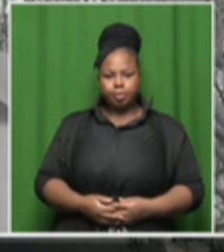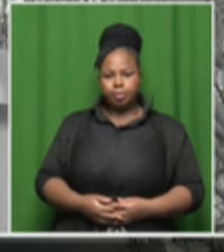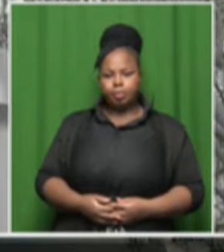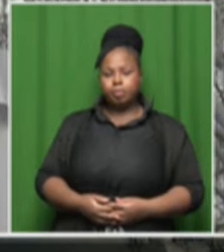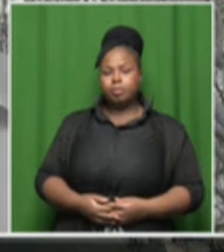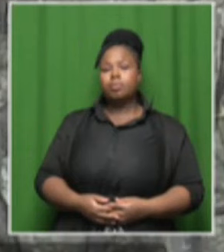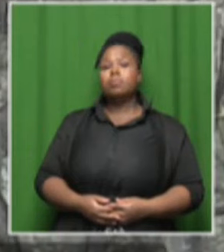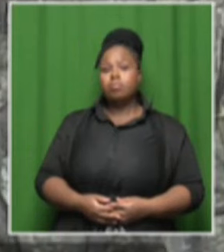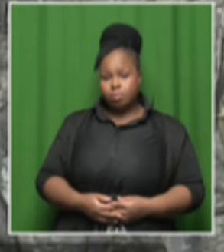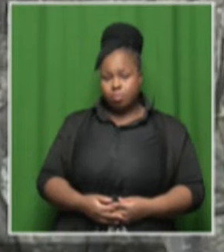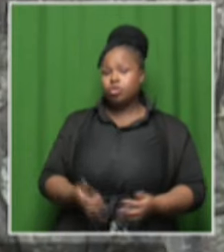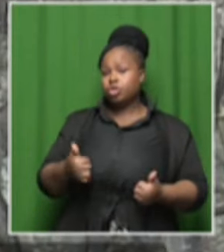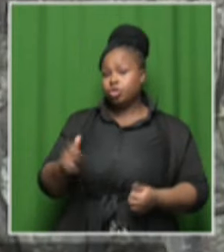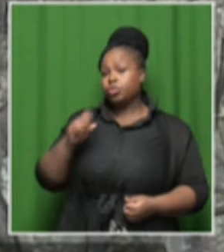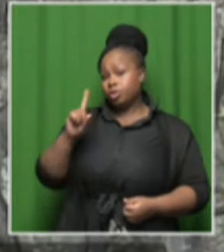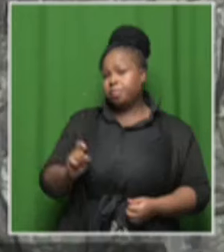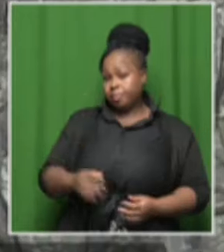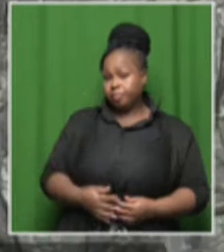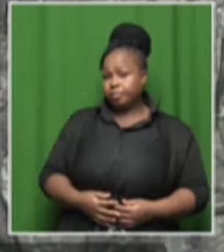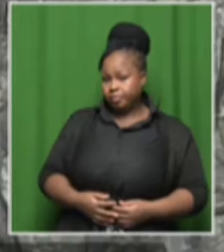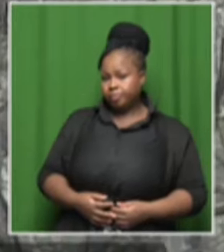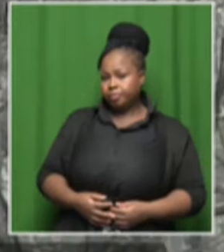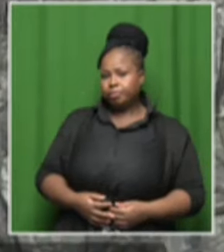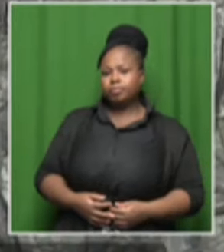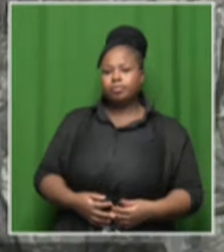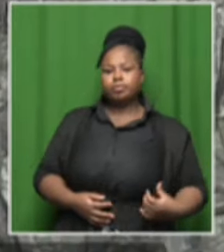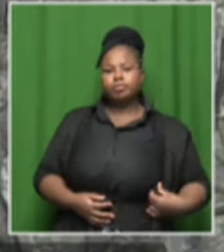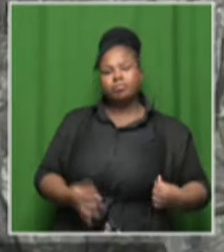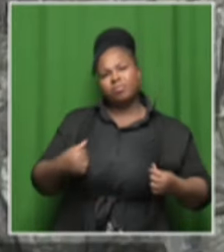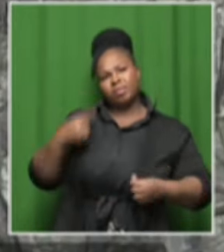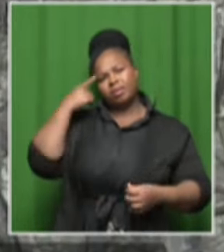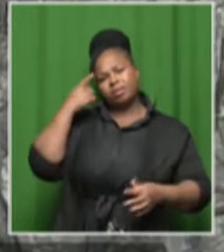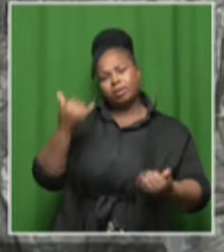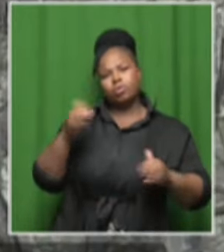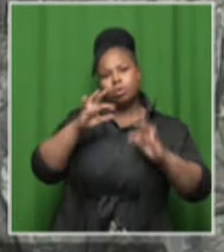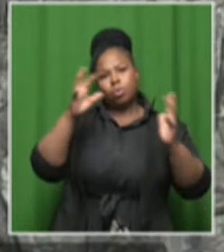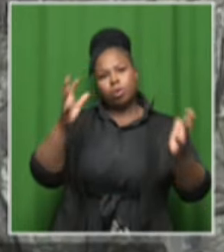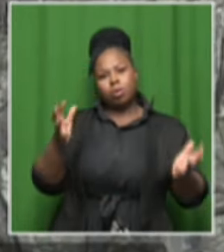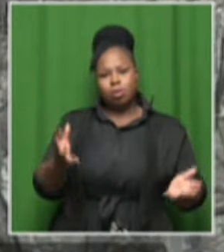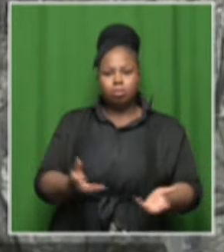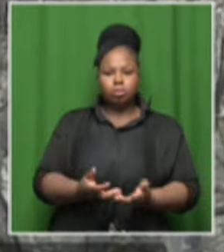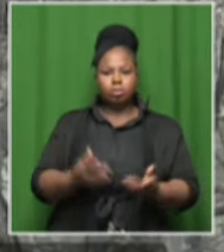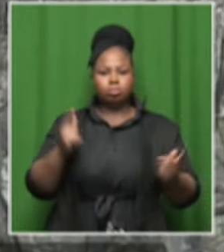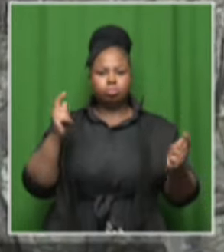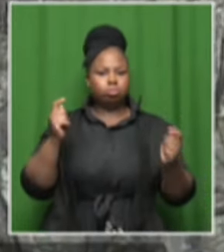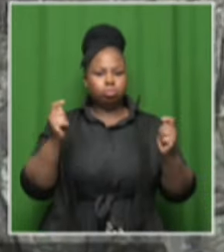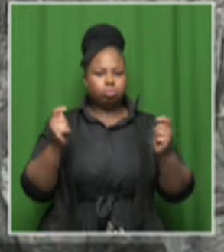Yeah, it's a fantastic question, really good question. I think, this world is moving so fast at the moment